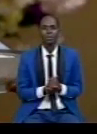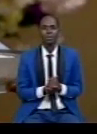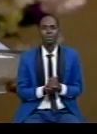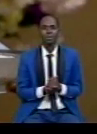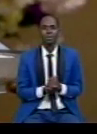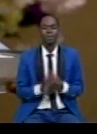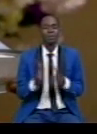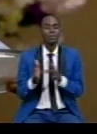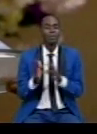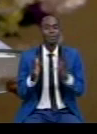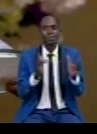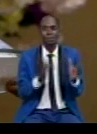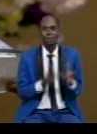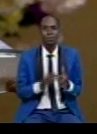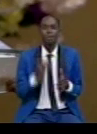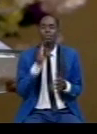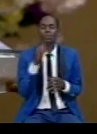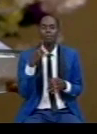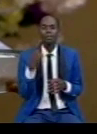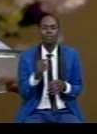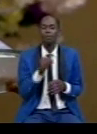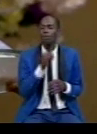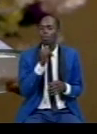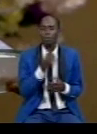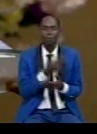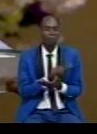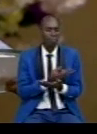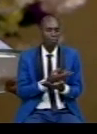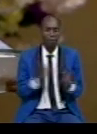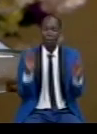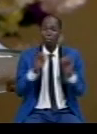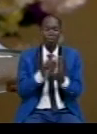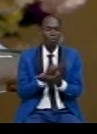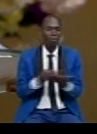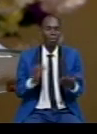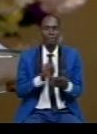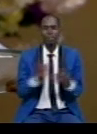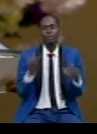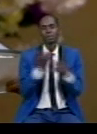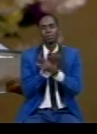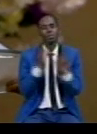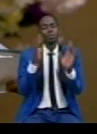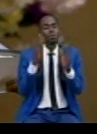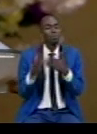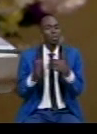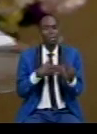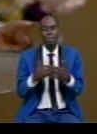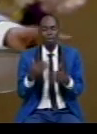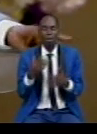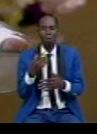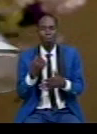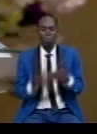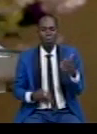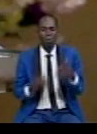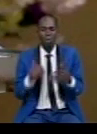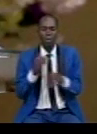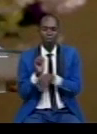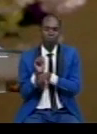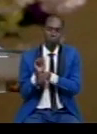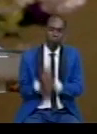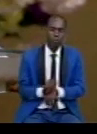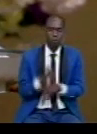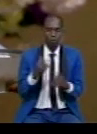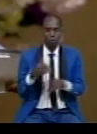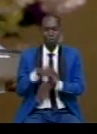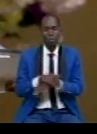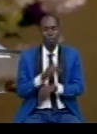Jesus is the unfailing liberator. And whatever addiction you are into tonight, the Lord that did it for her will